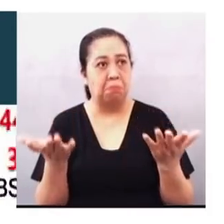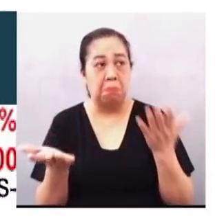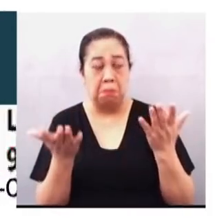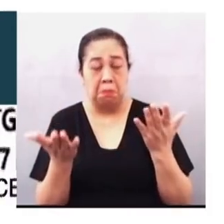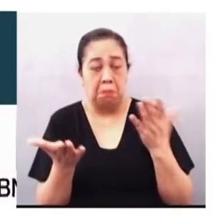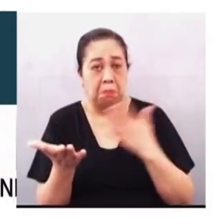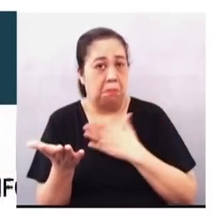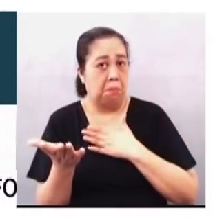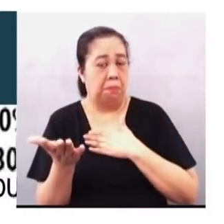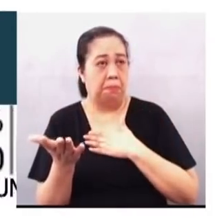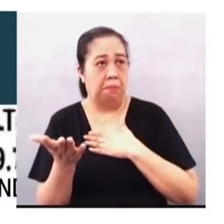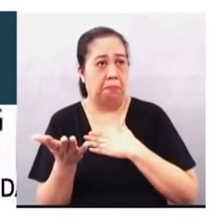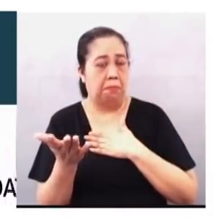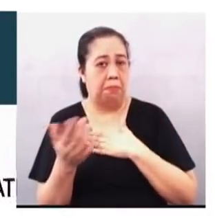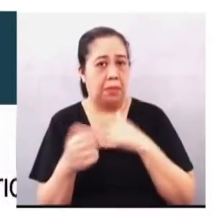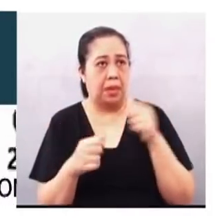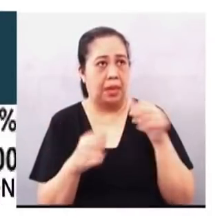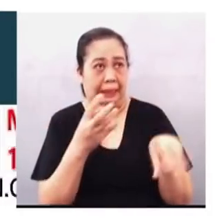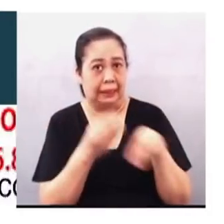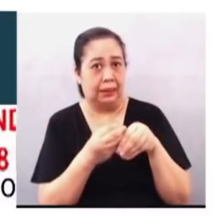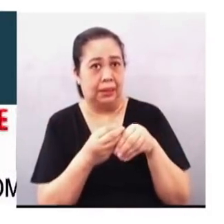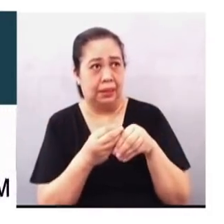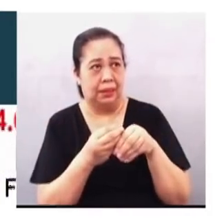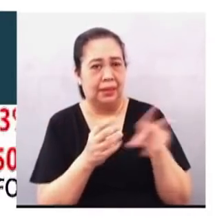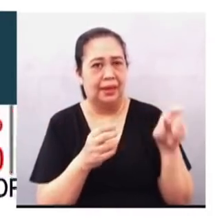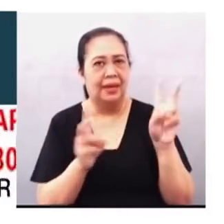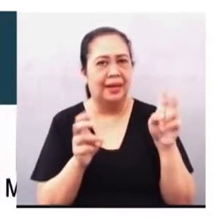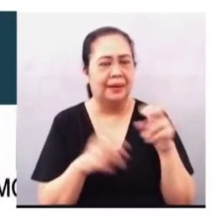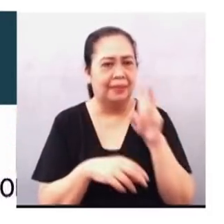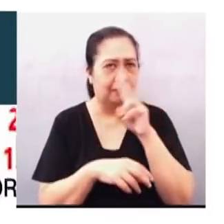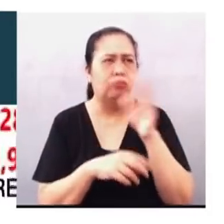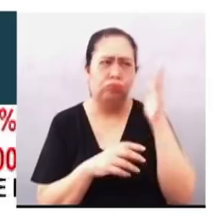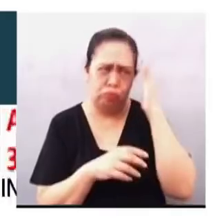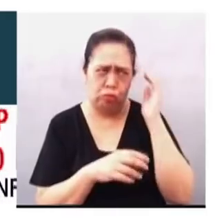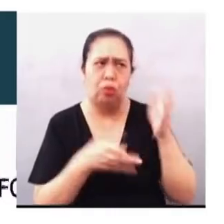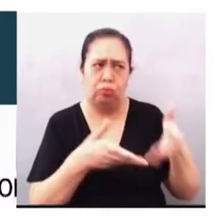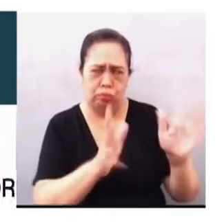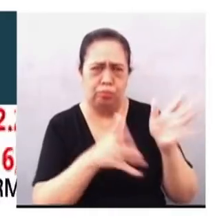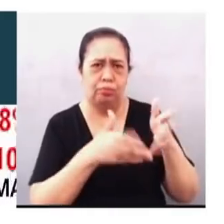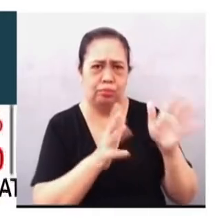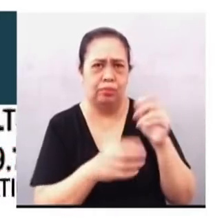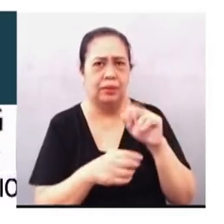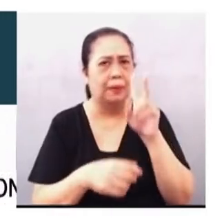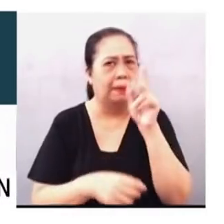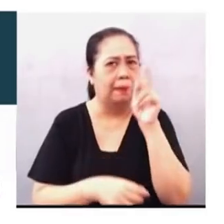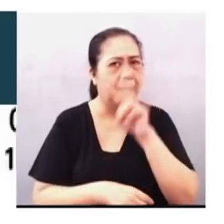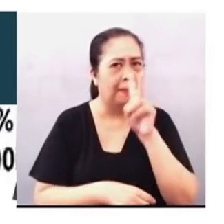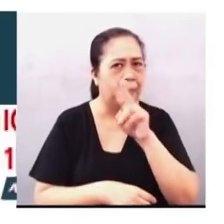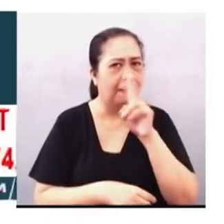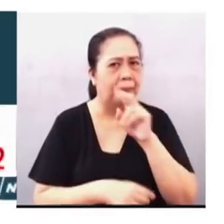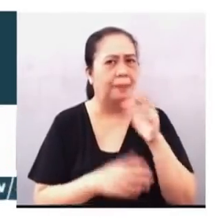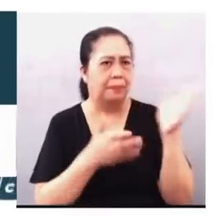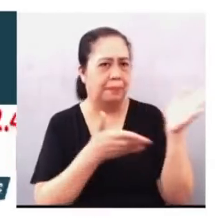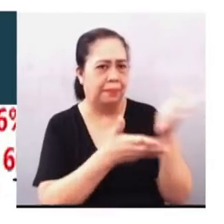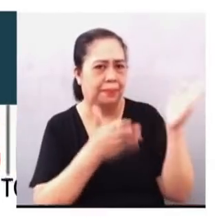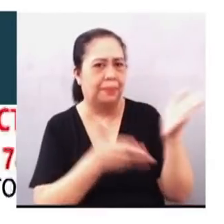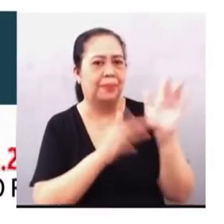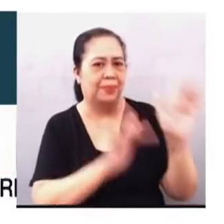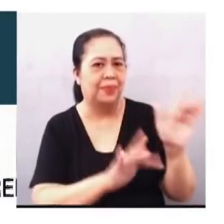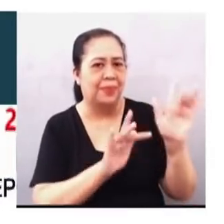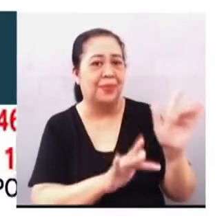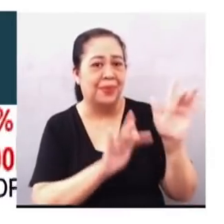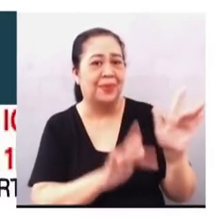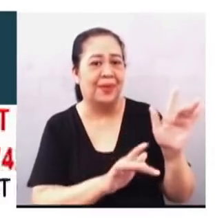may dagdag pa ko sa dulo. Maluoy ka, ma'am. Sige na, ma'am, maluoy ka. I was pleading to her na tumakbo